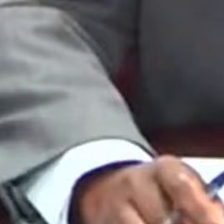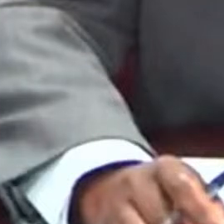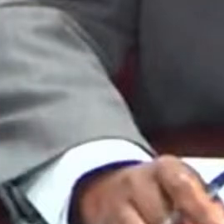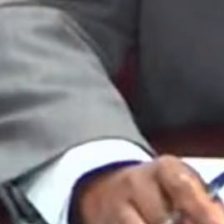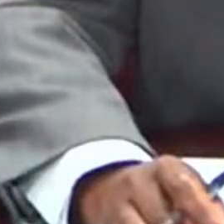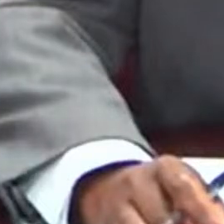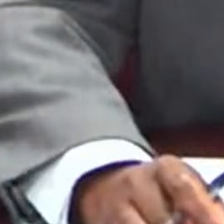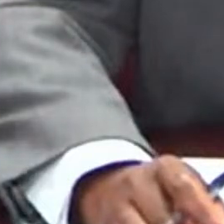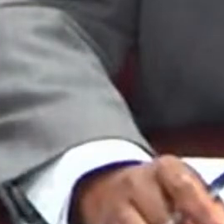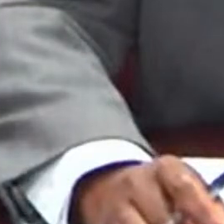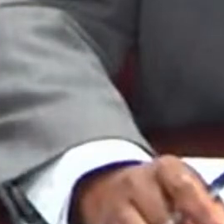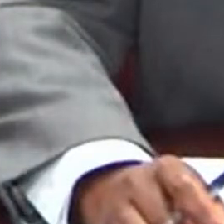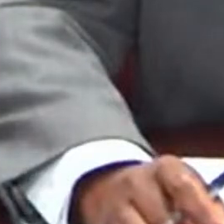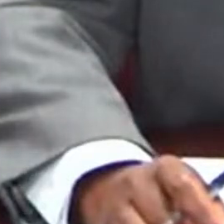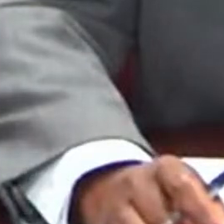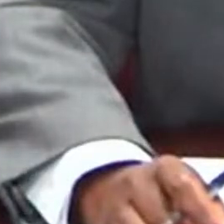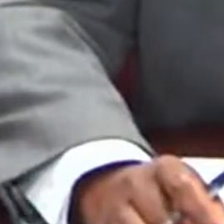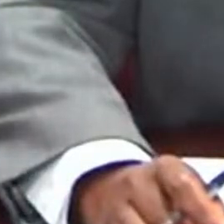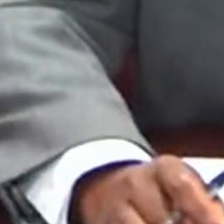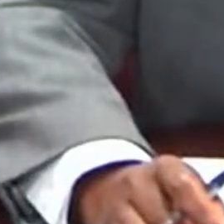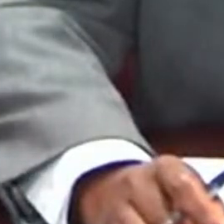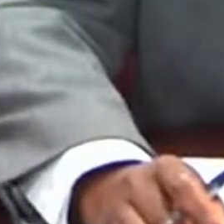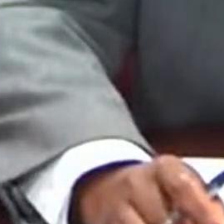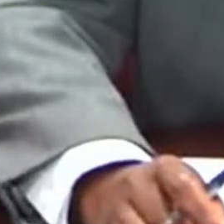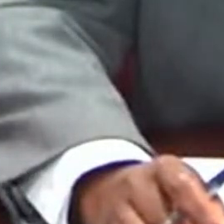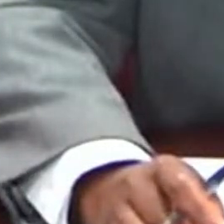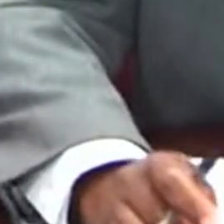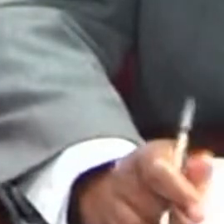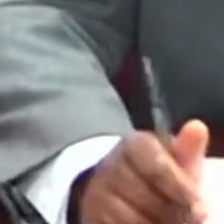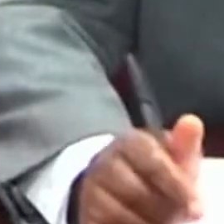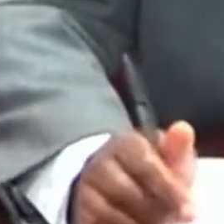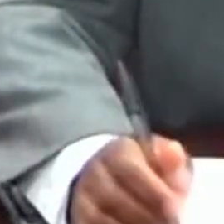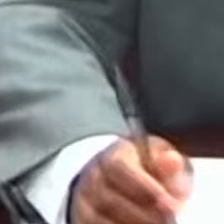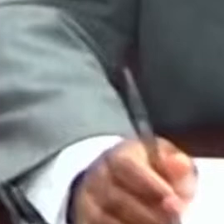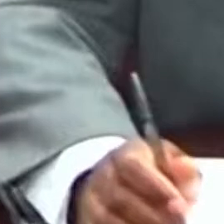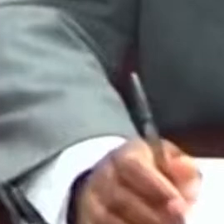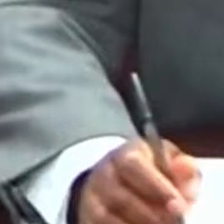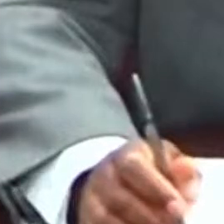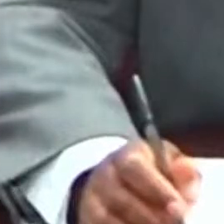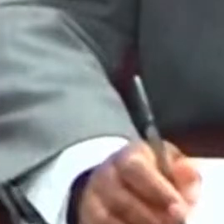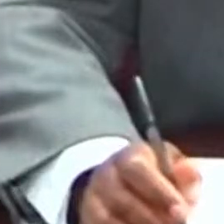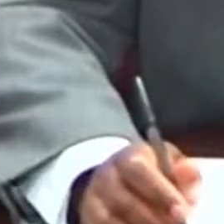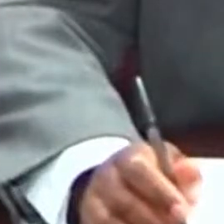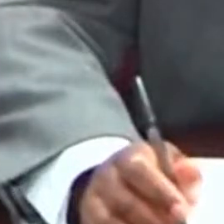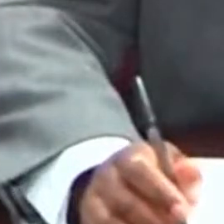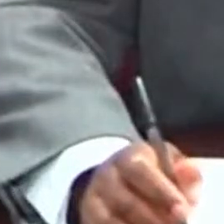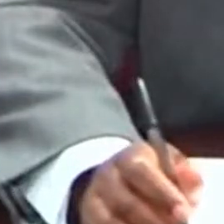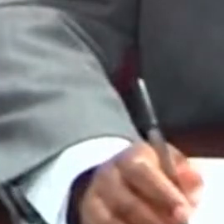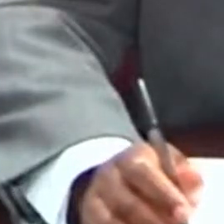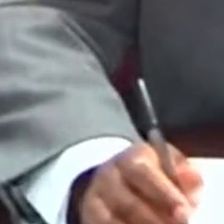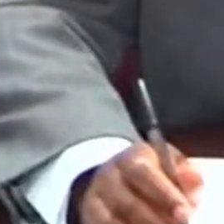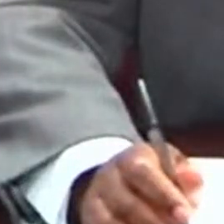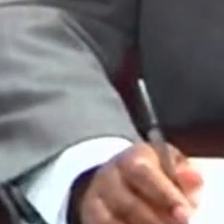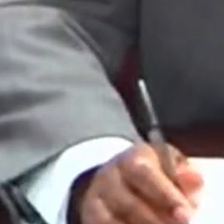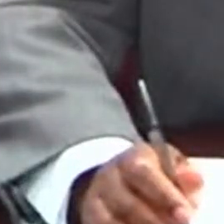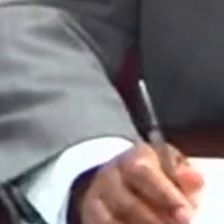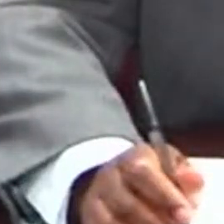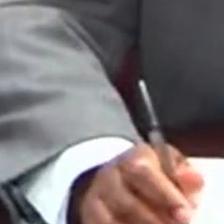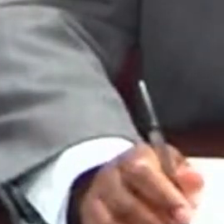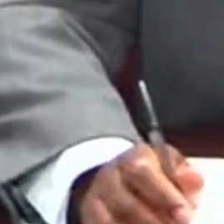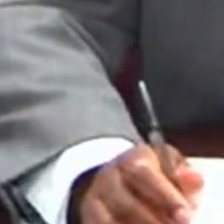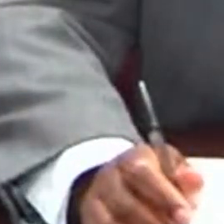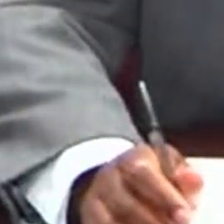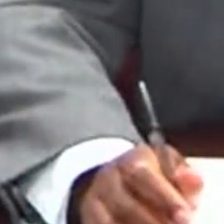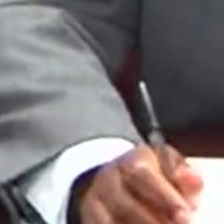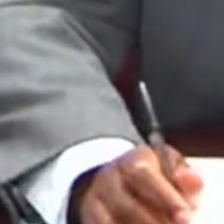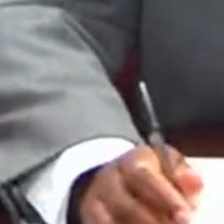programs which will give us a revenue stream, income stream, increase our productive base in the country. With an increase the productive